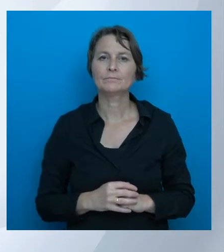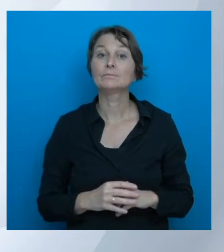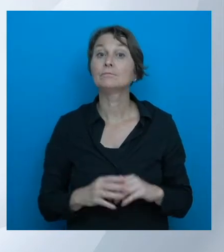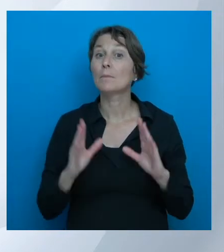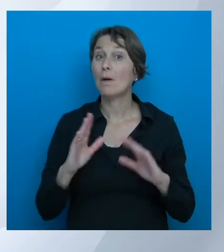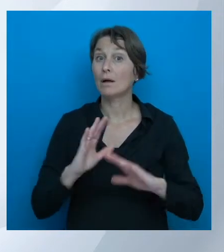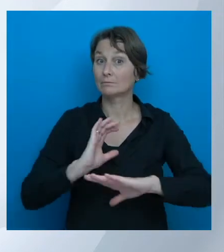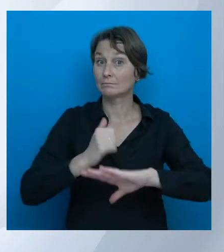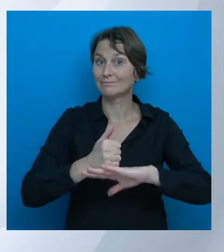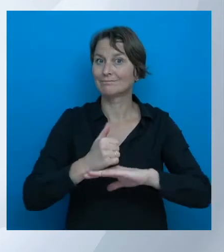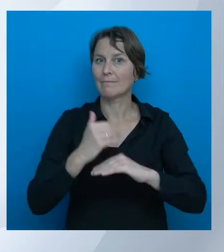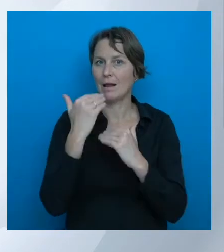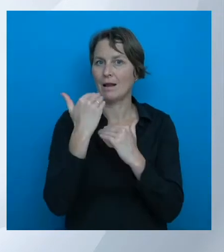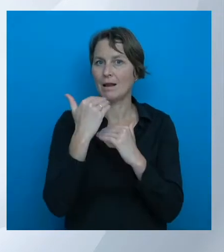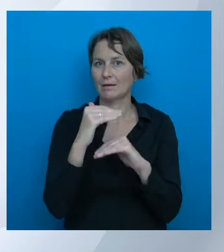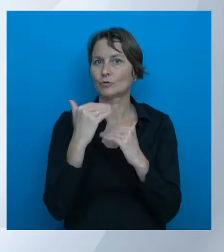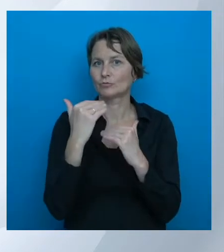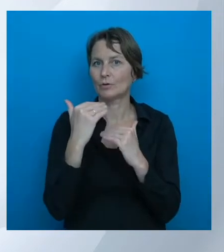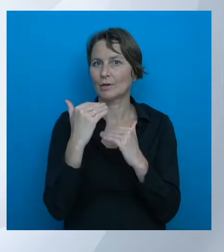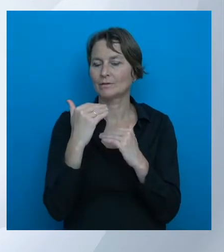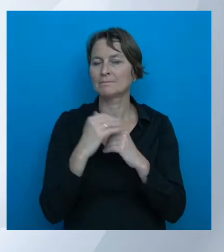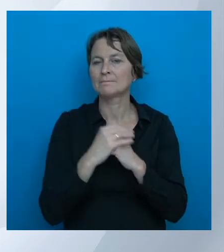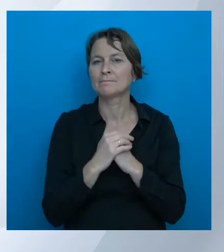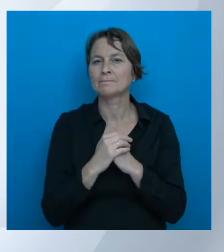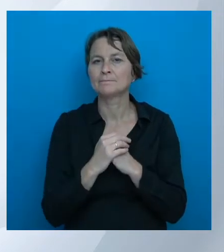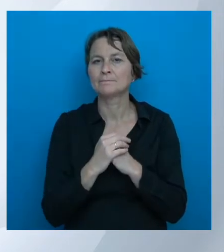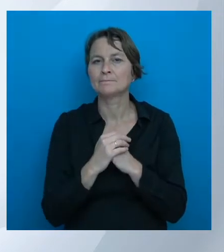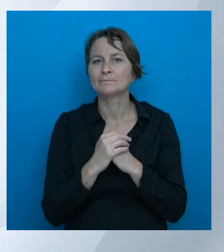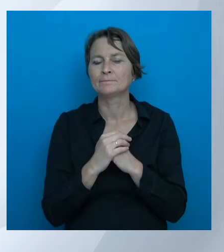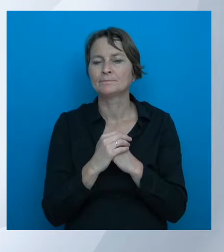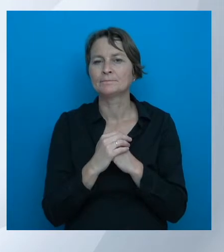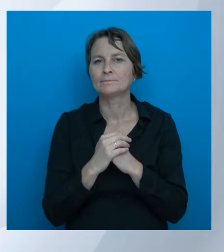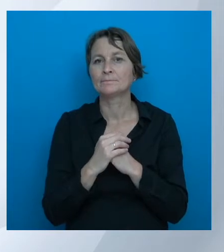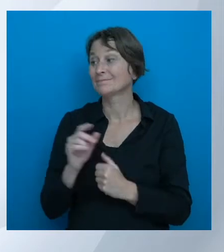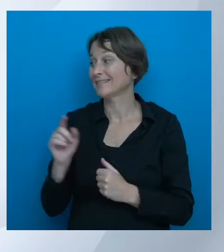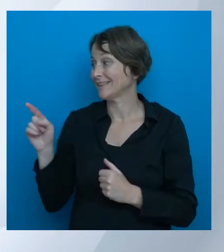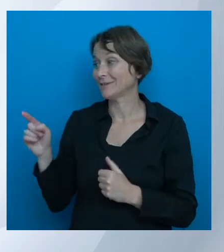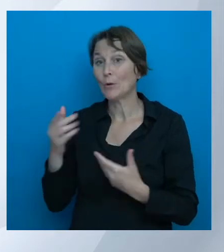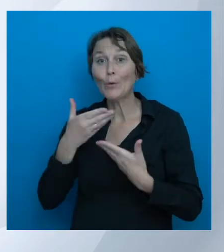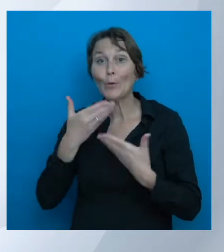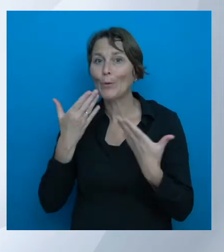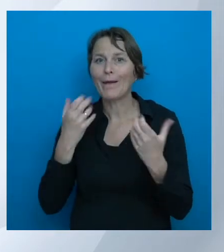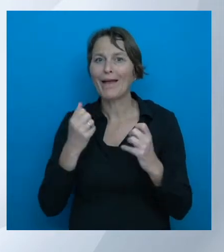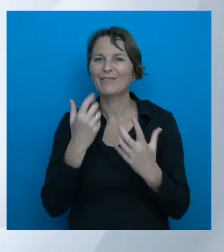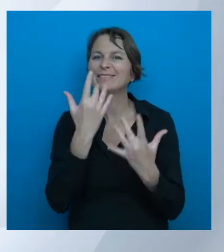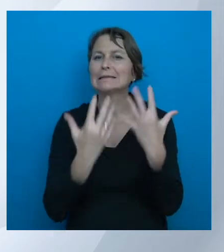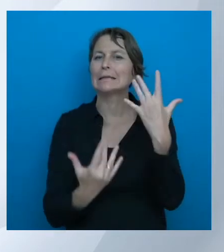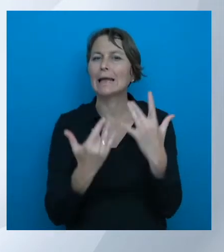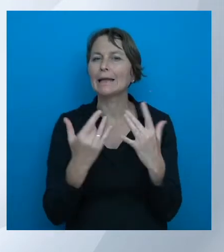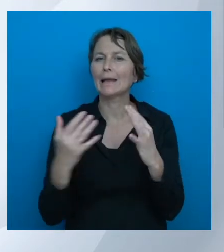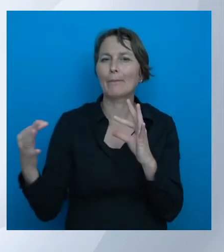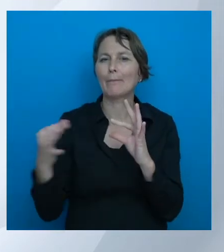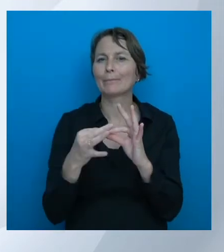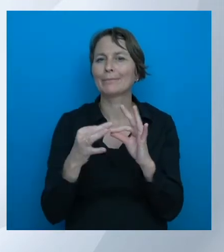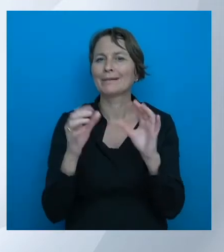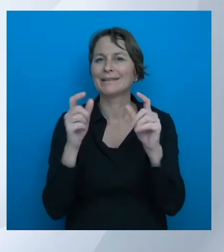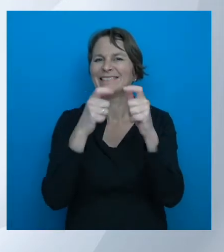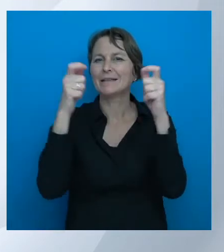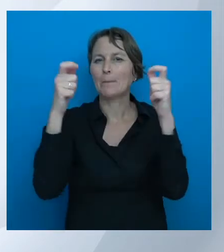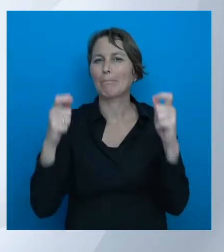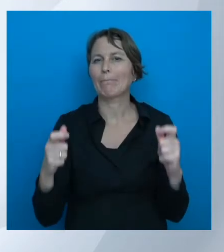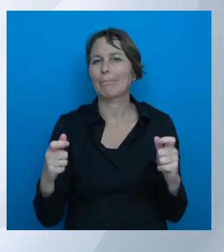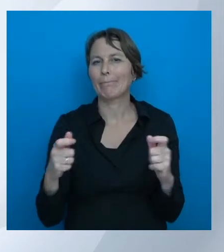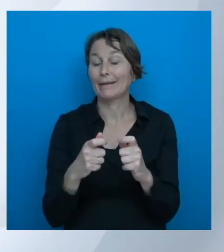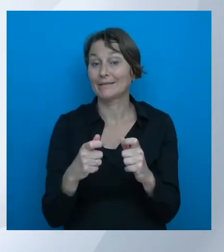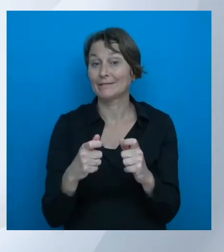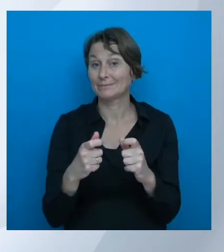This actually fails the data for the template. So what I said here is that